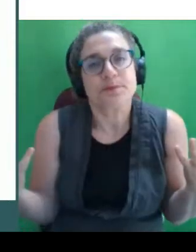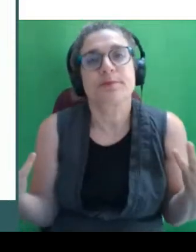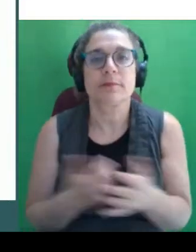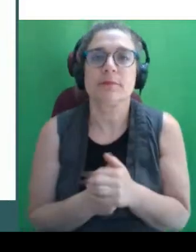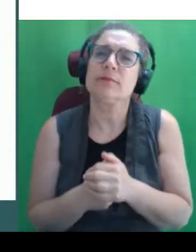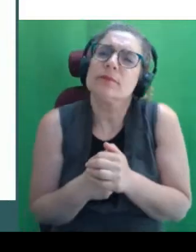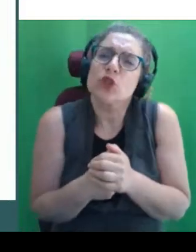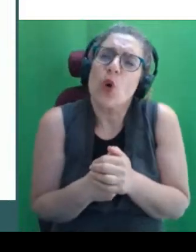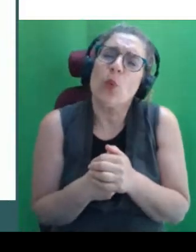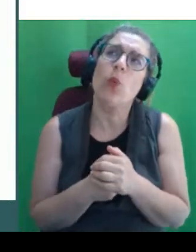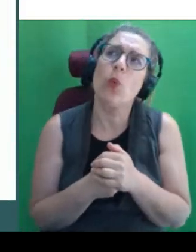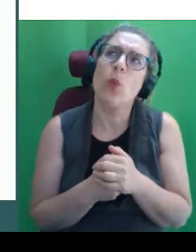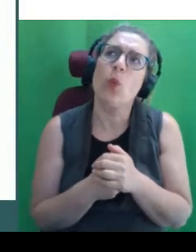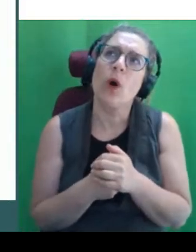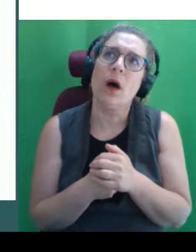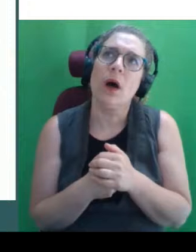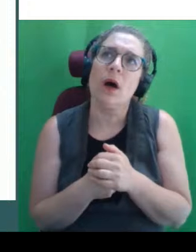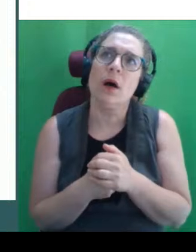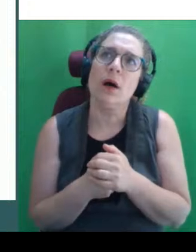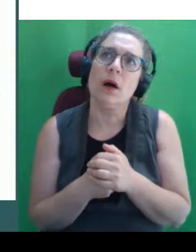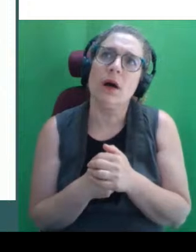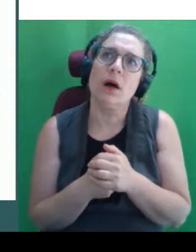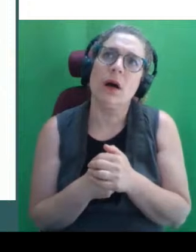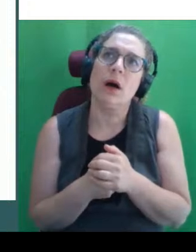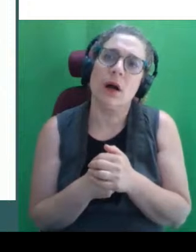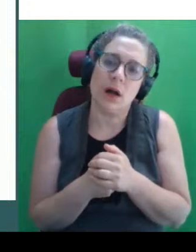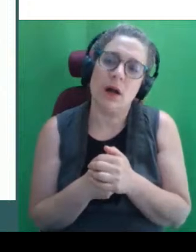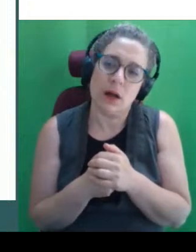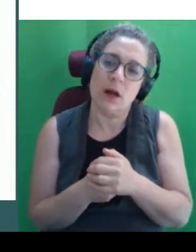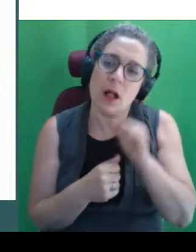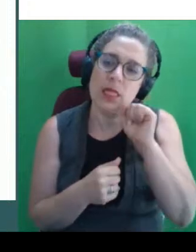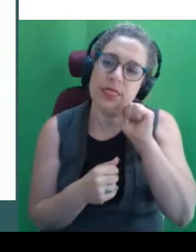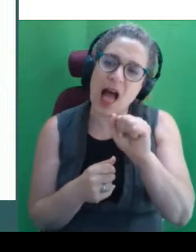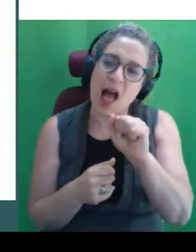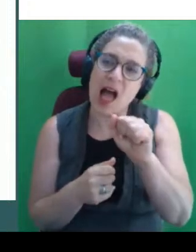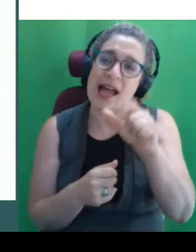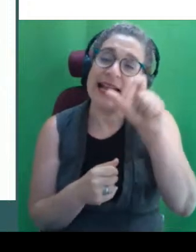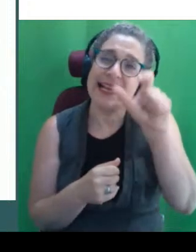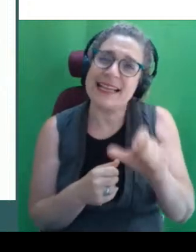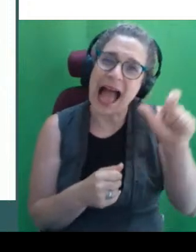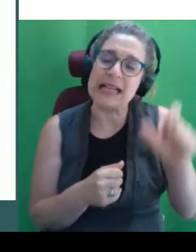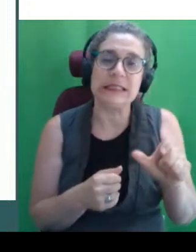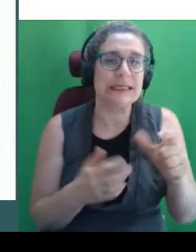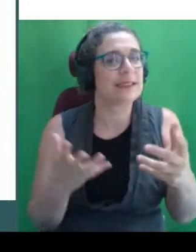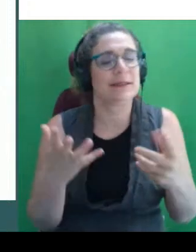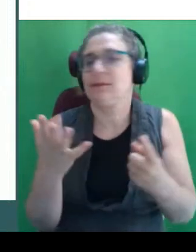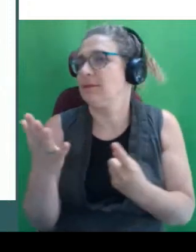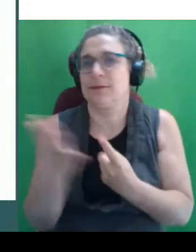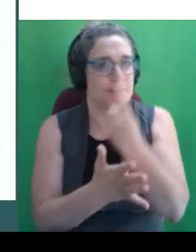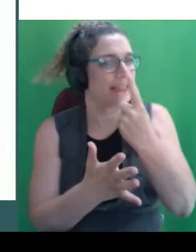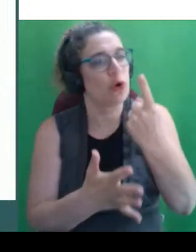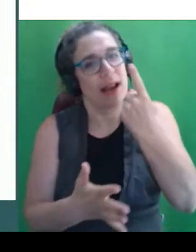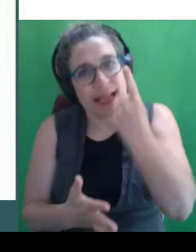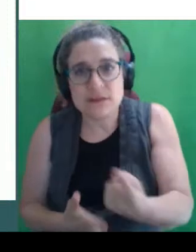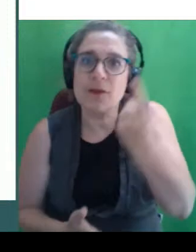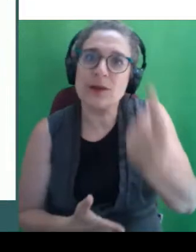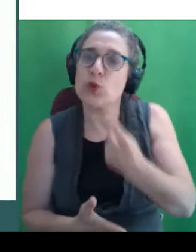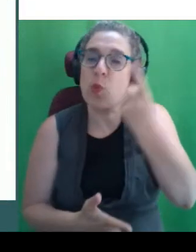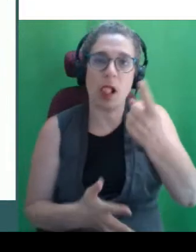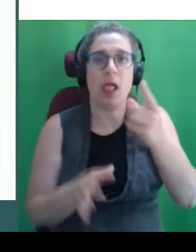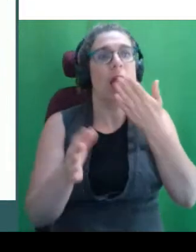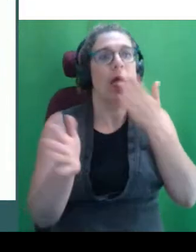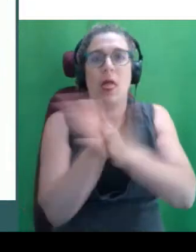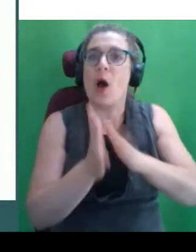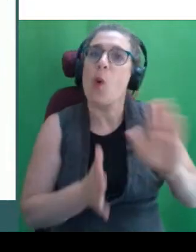the cases are considered by a case-to-case basis based on need, but that